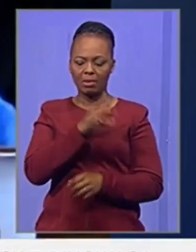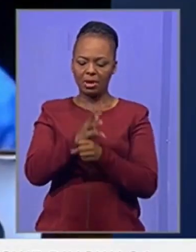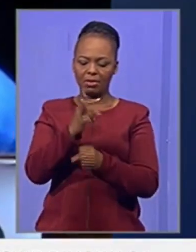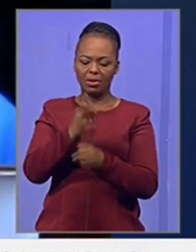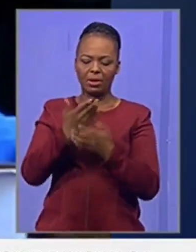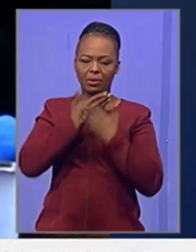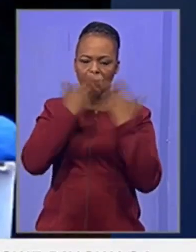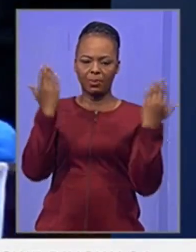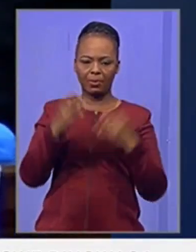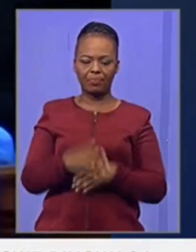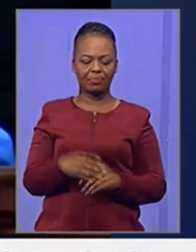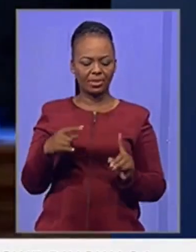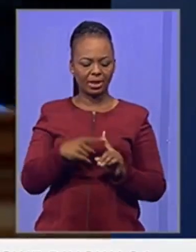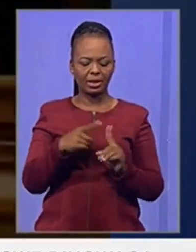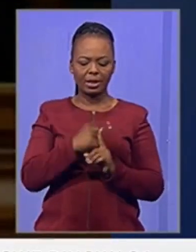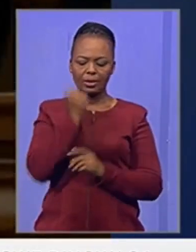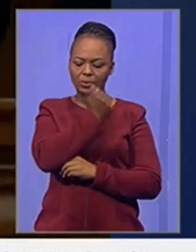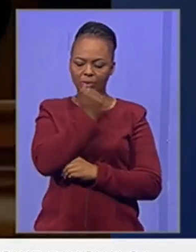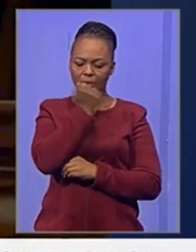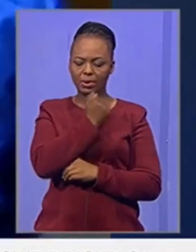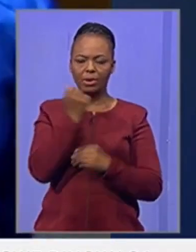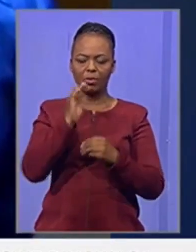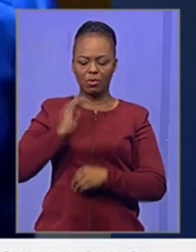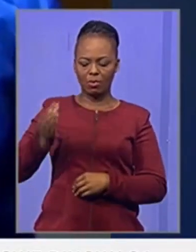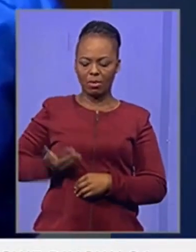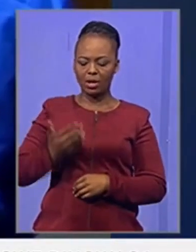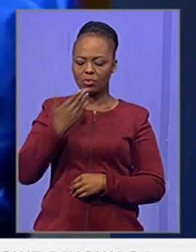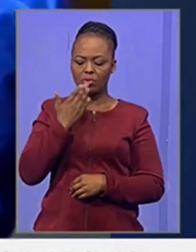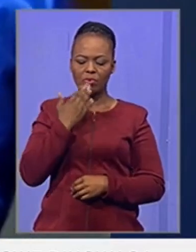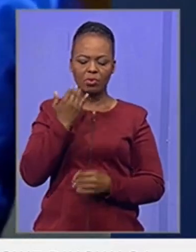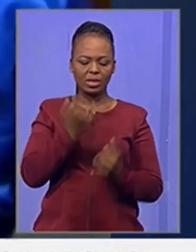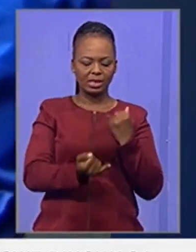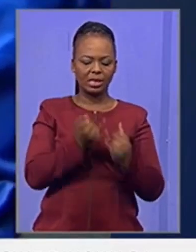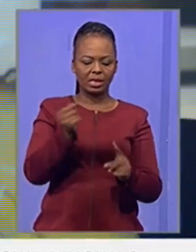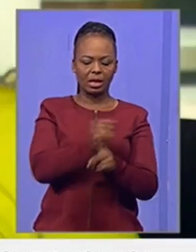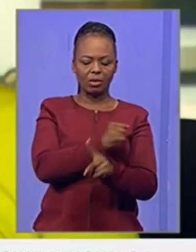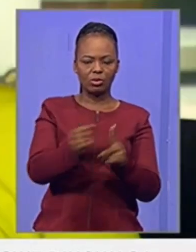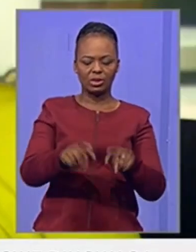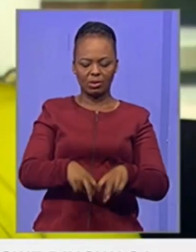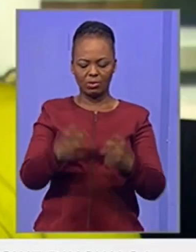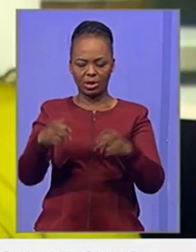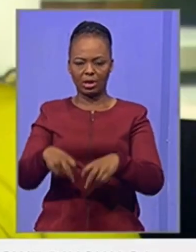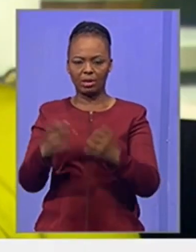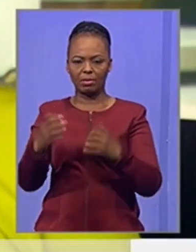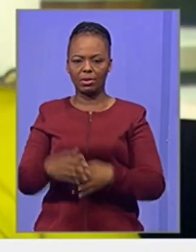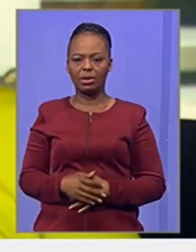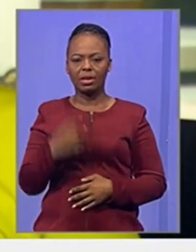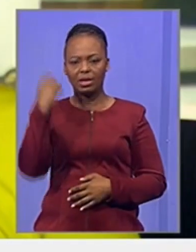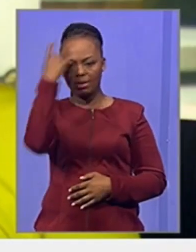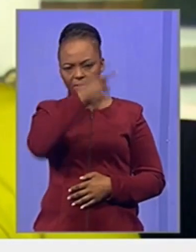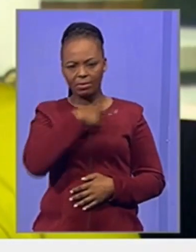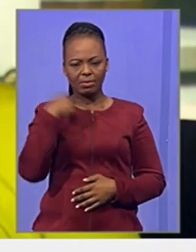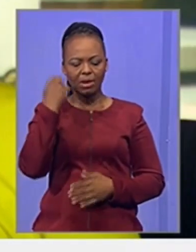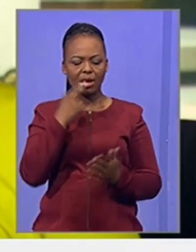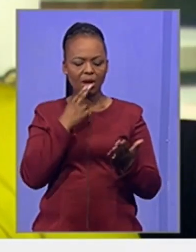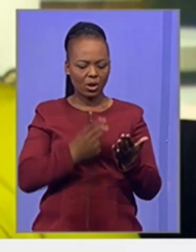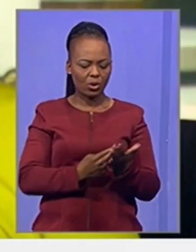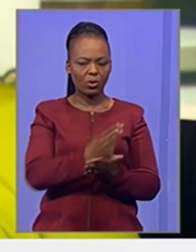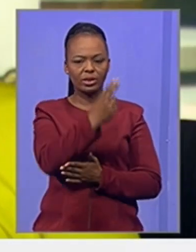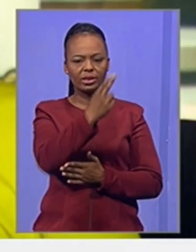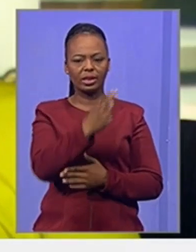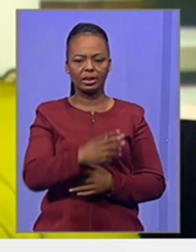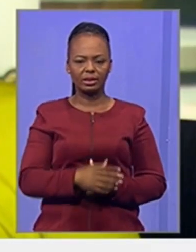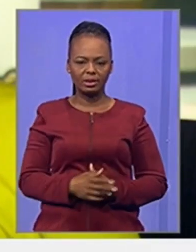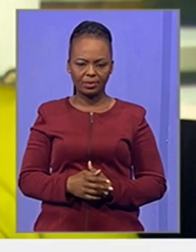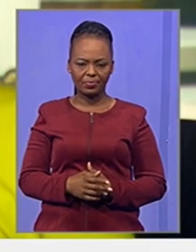gape a bo a ikopela tshwarelo go ba a ileng a ba utlwisa botlhoko. He looked very innocent, very remorseful,